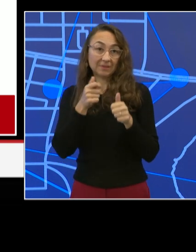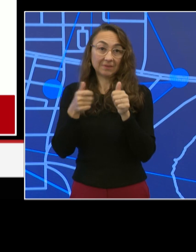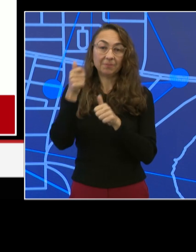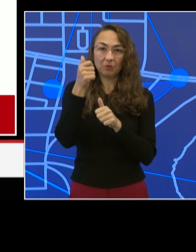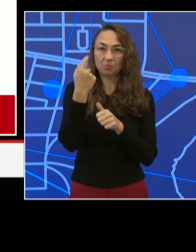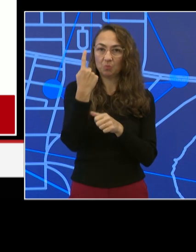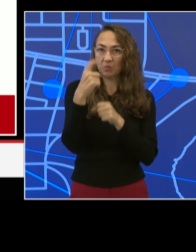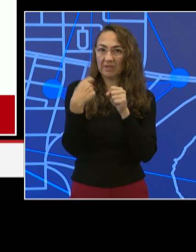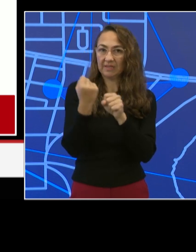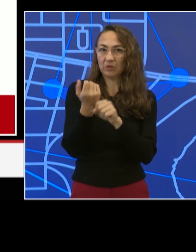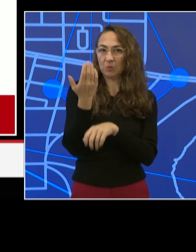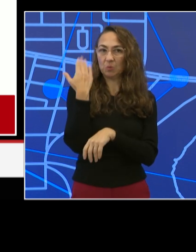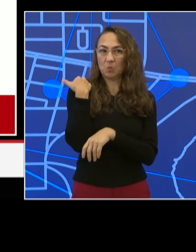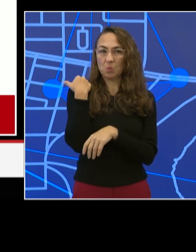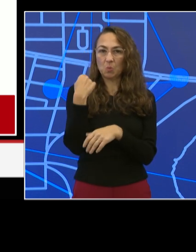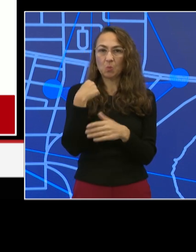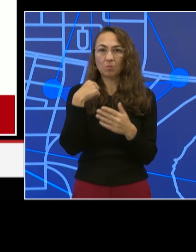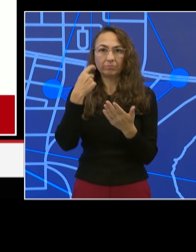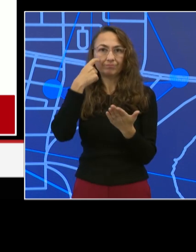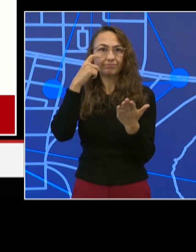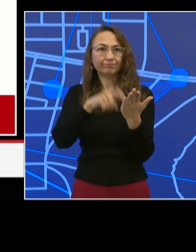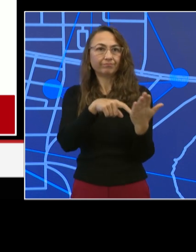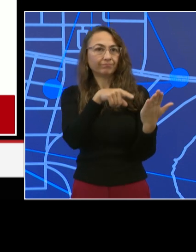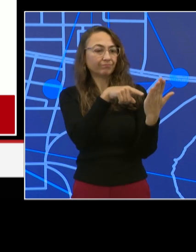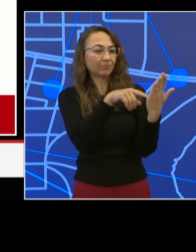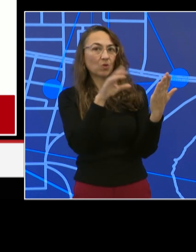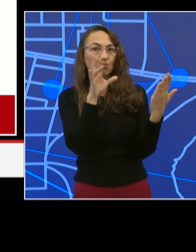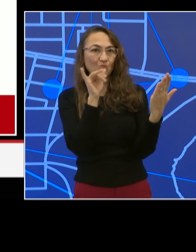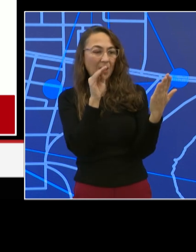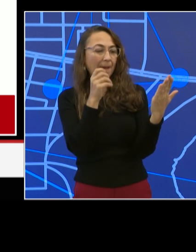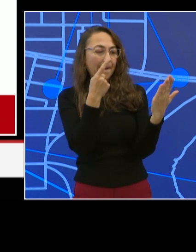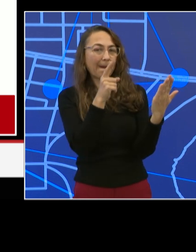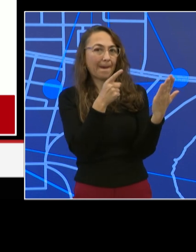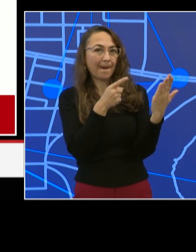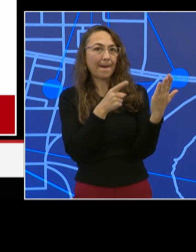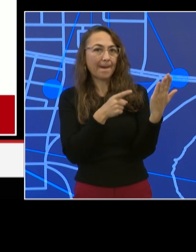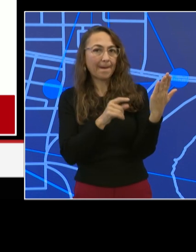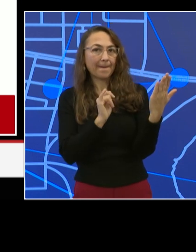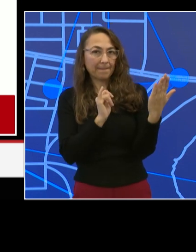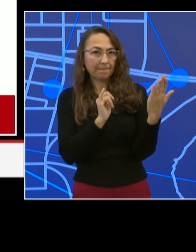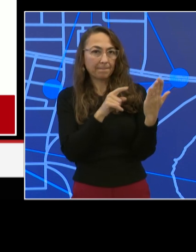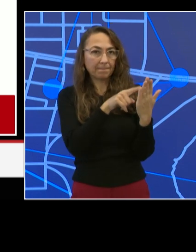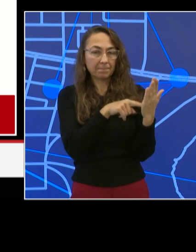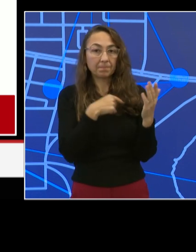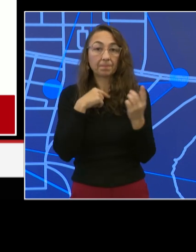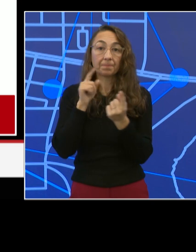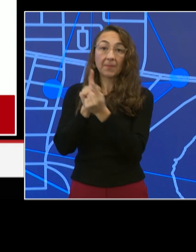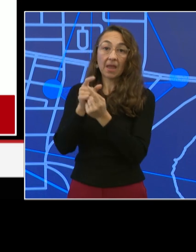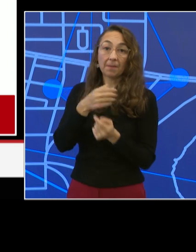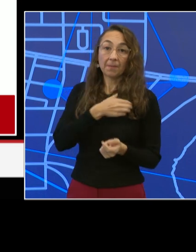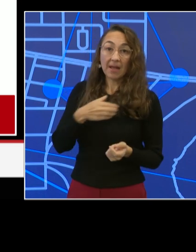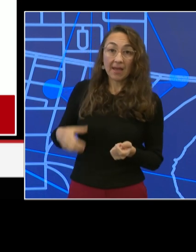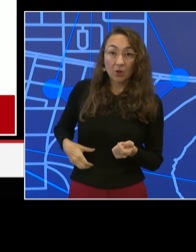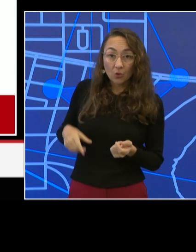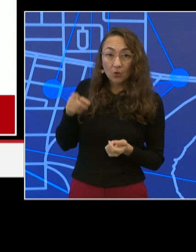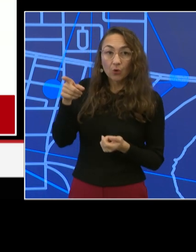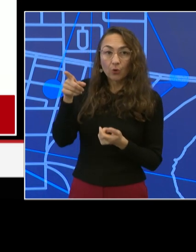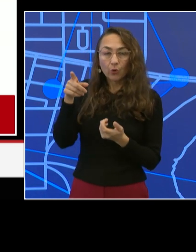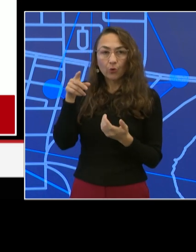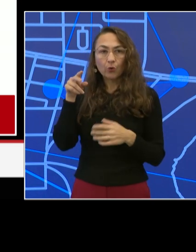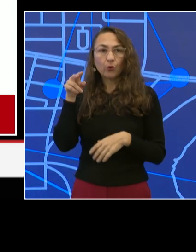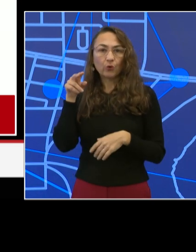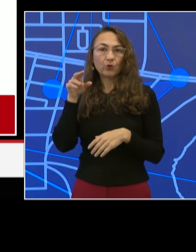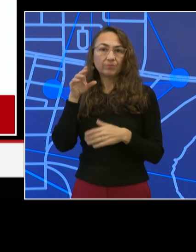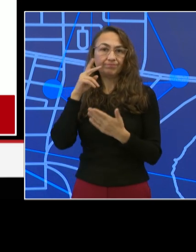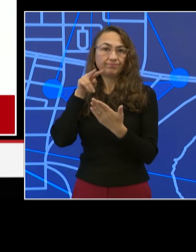it was happening in real time. I had the opportunity to meet with the mayor. I initially started looking at crime from a 3-year period going back.